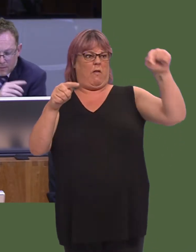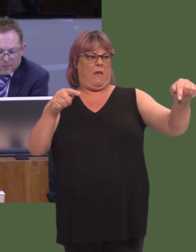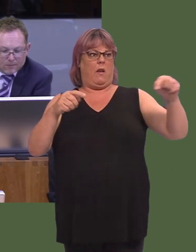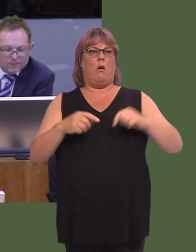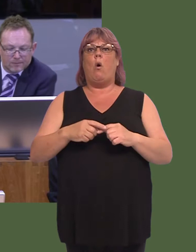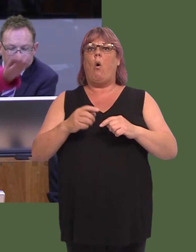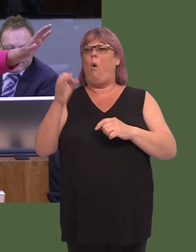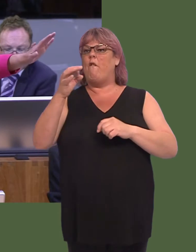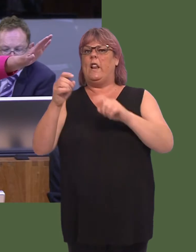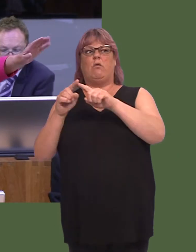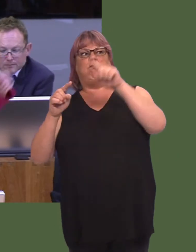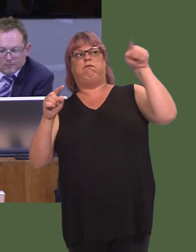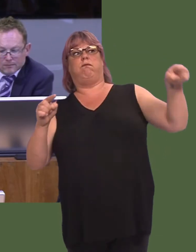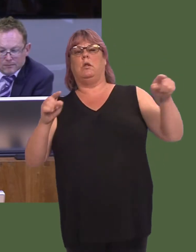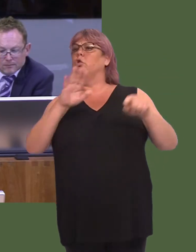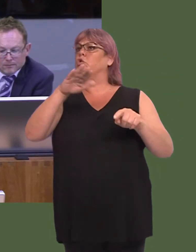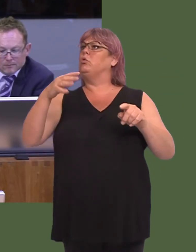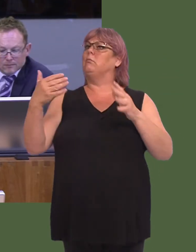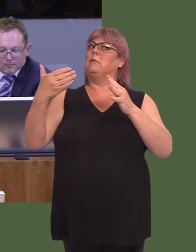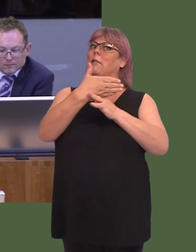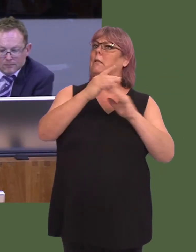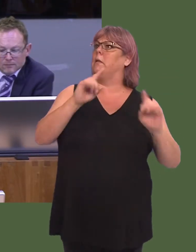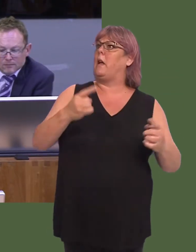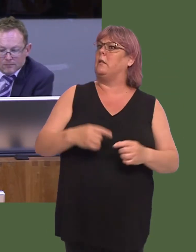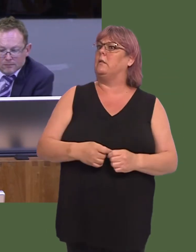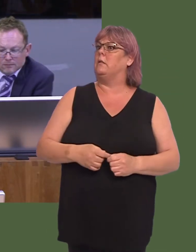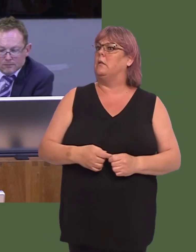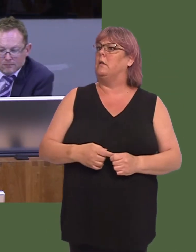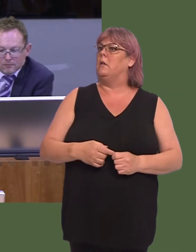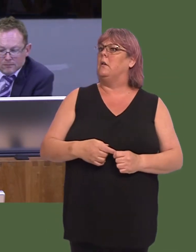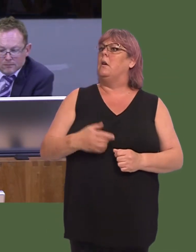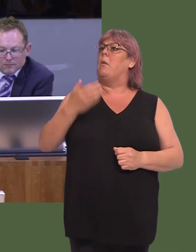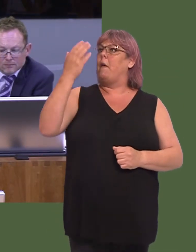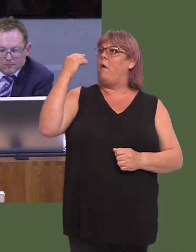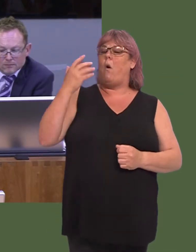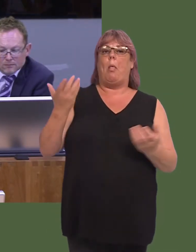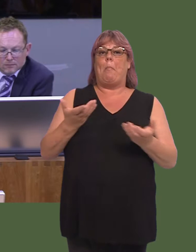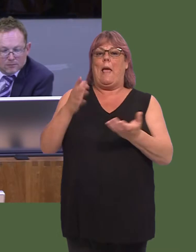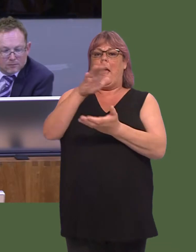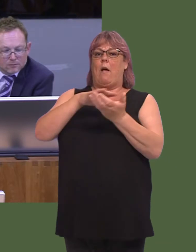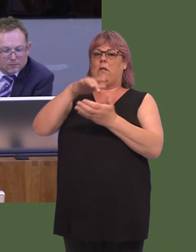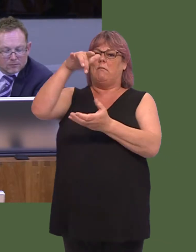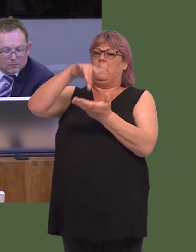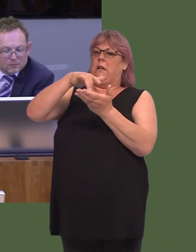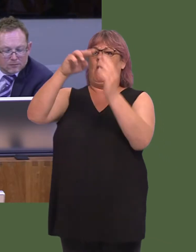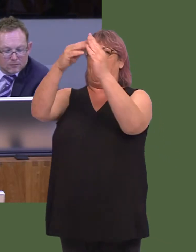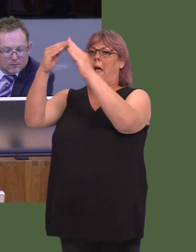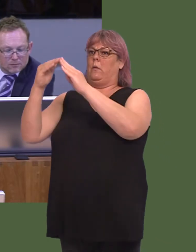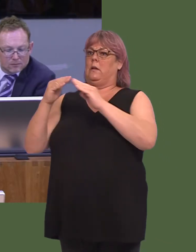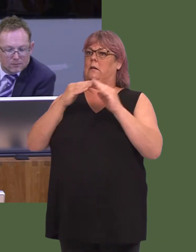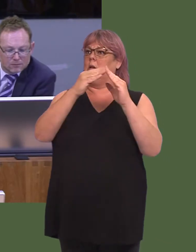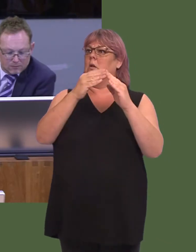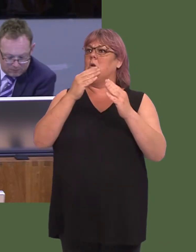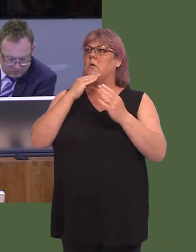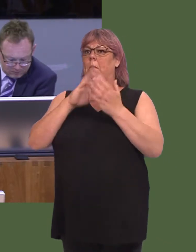busy main road, or it happens to be the other side of the village where kids can't access it. In the old days, we used to put our play areas near our